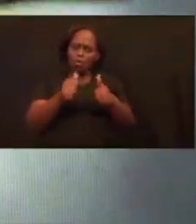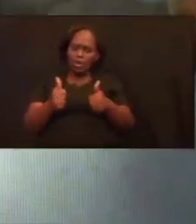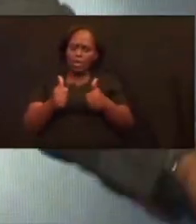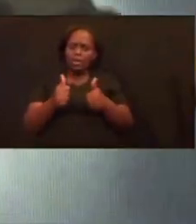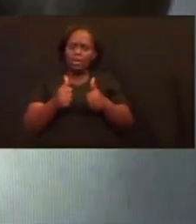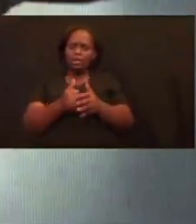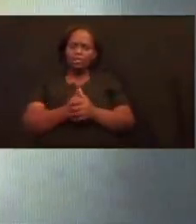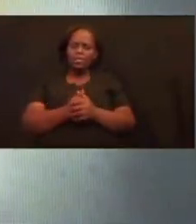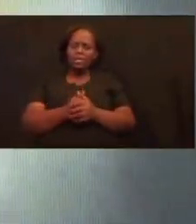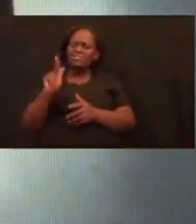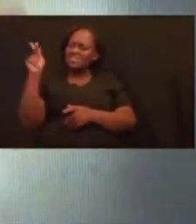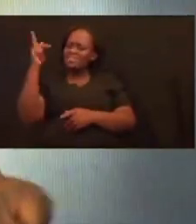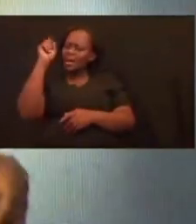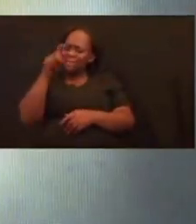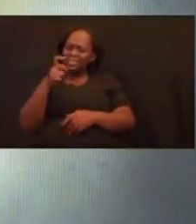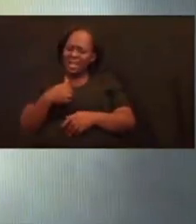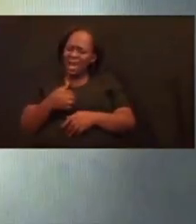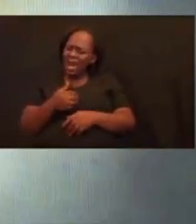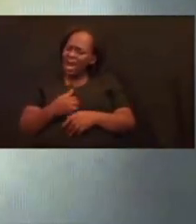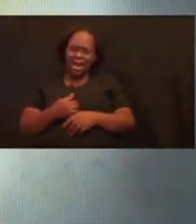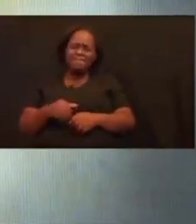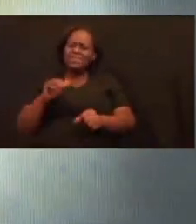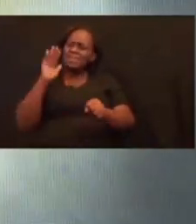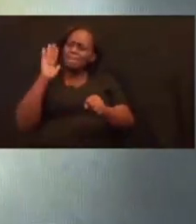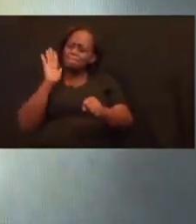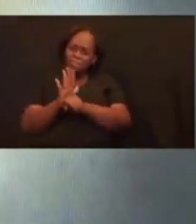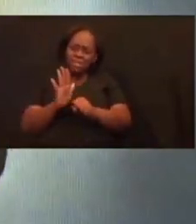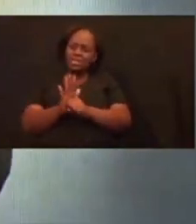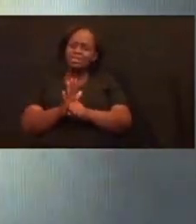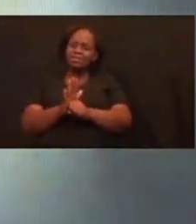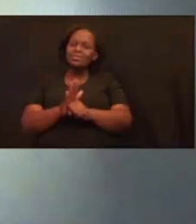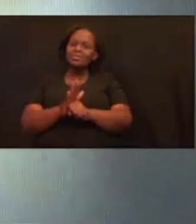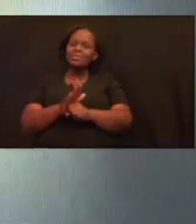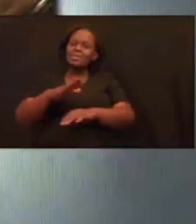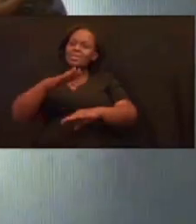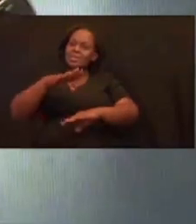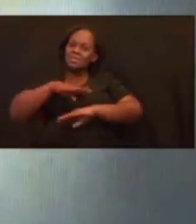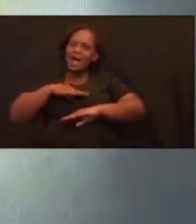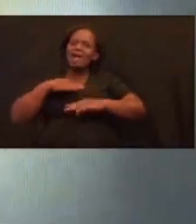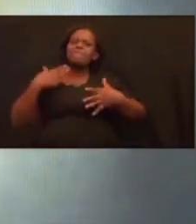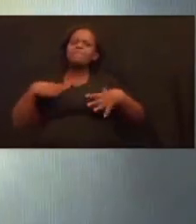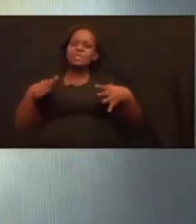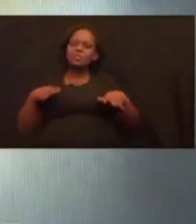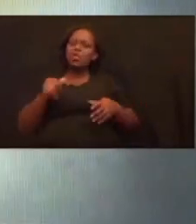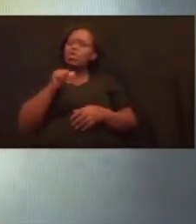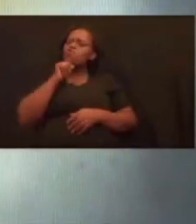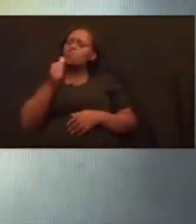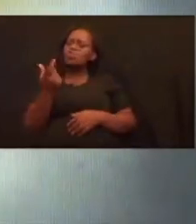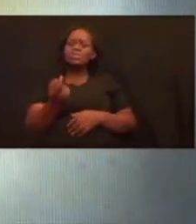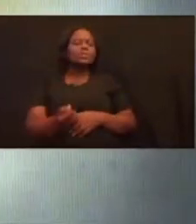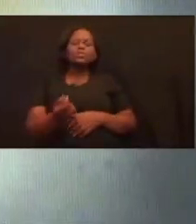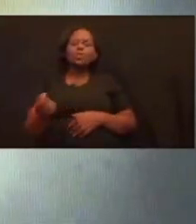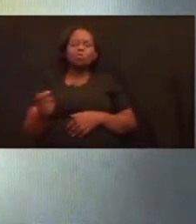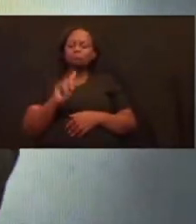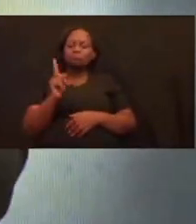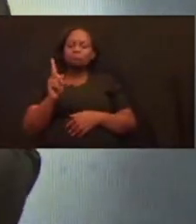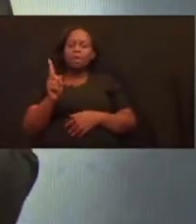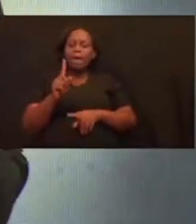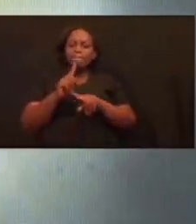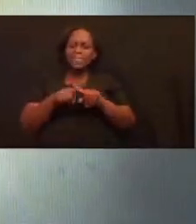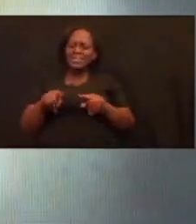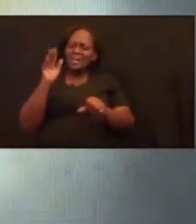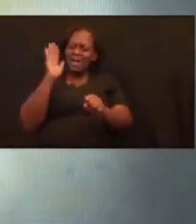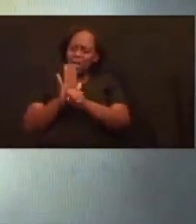not just a few, not just one or two. There has to be an abundance of models. What does